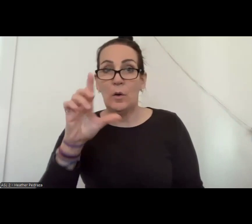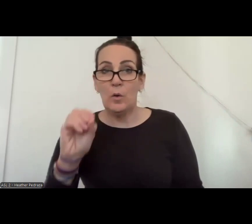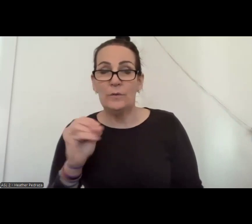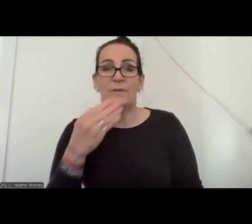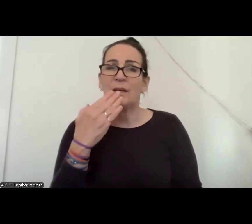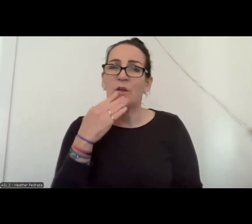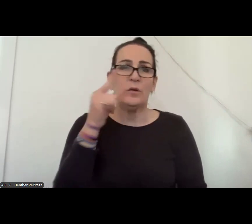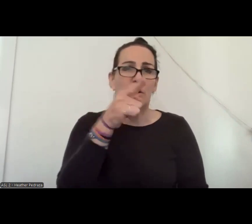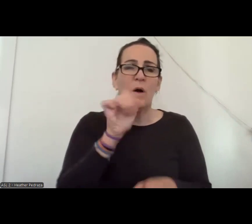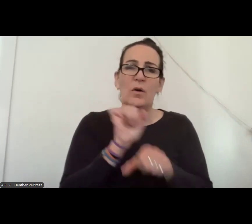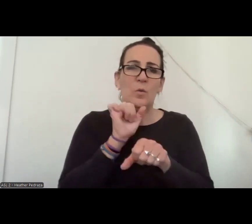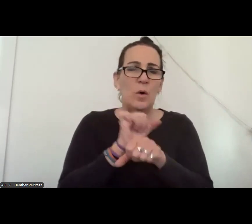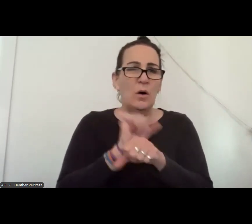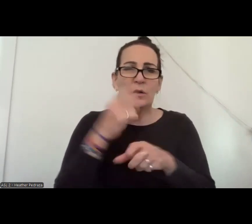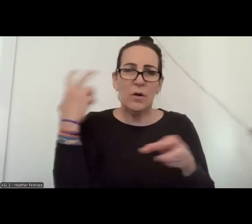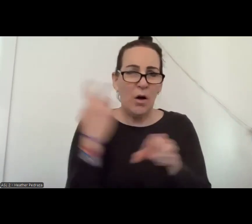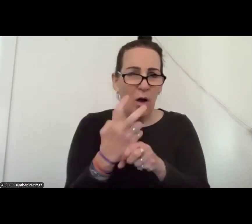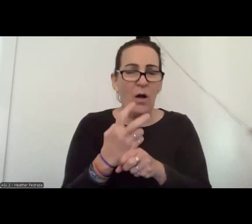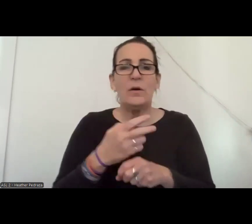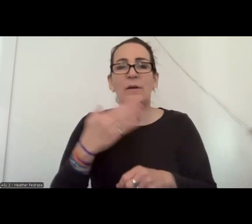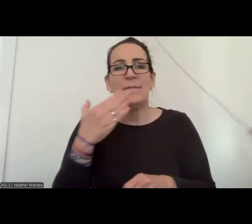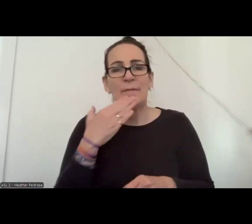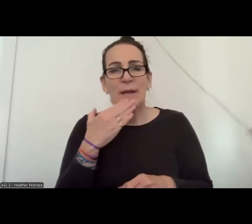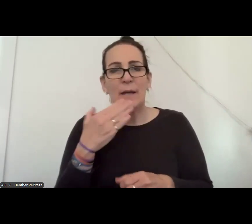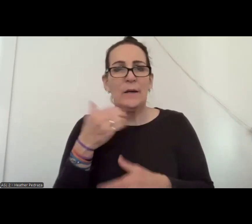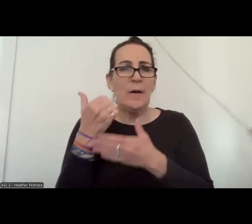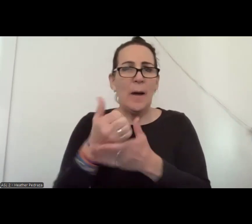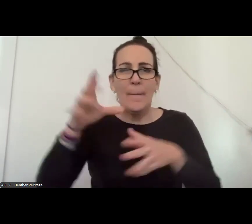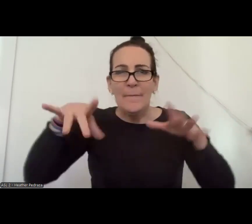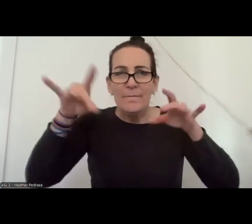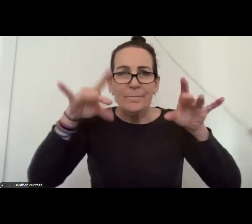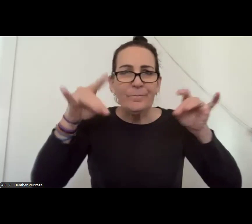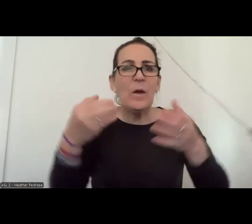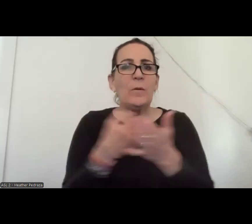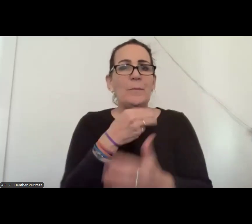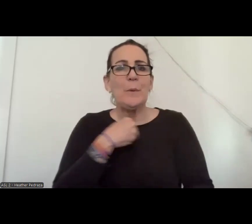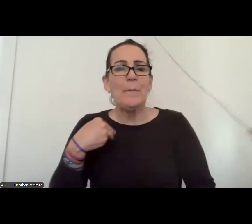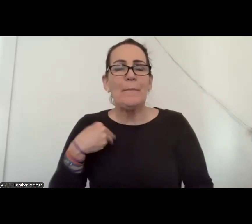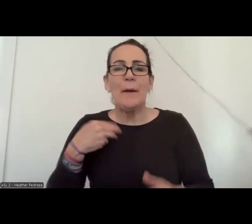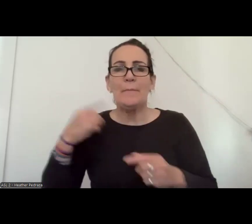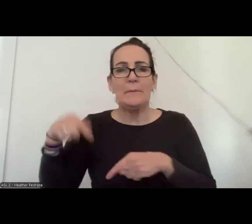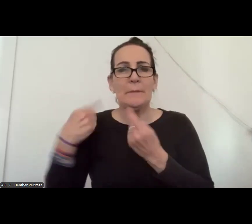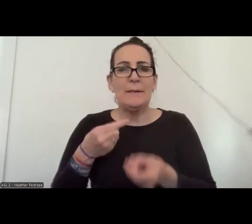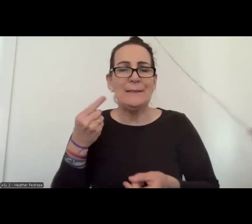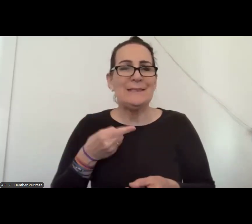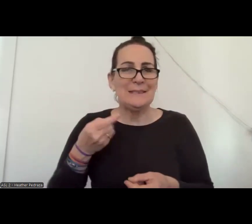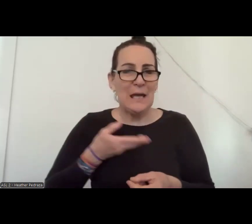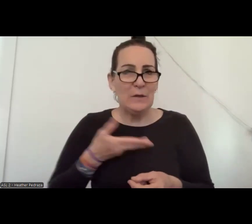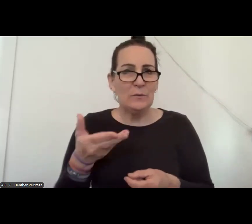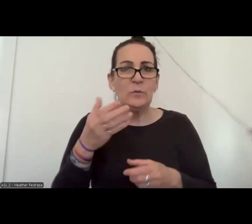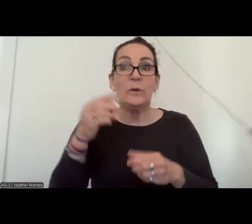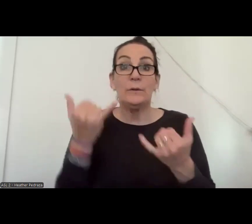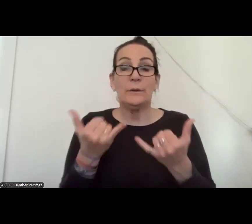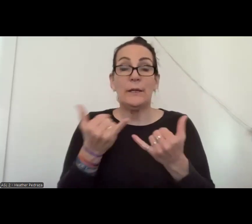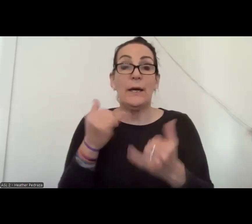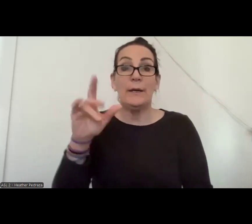for helping us to recruit these outstanding new members that were introduced today and who are joining us. Kate's here in the room.